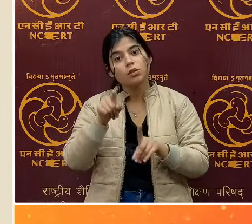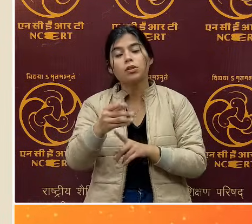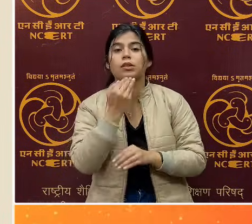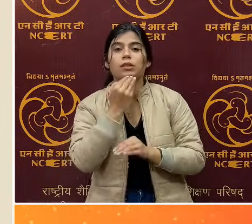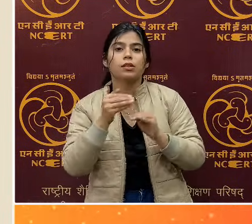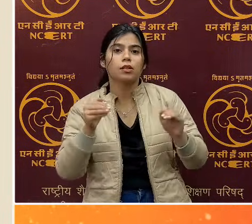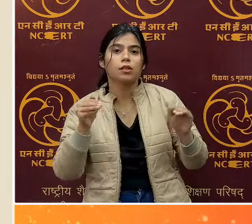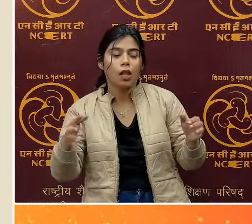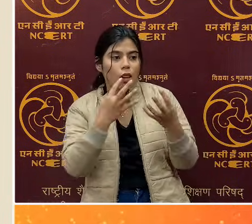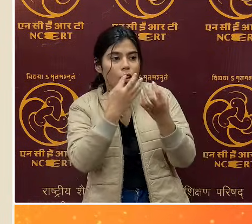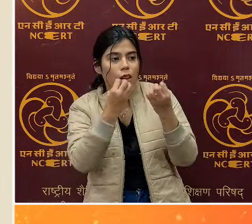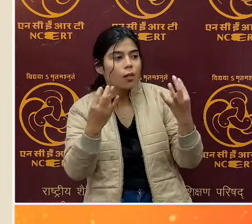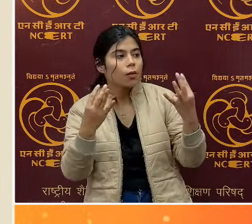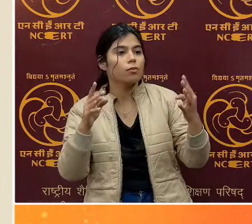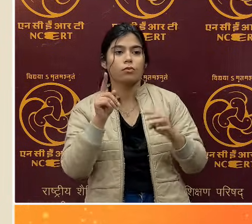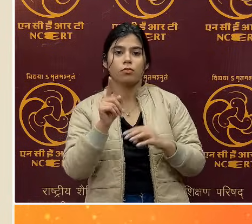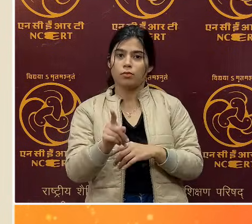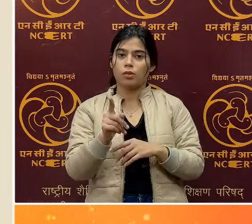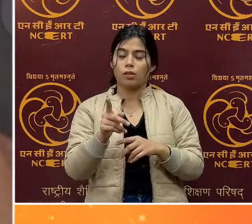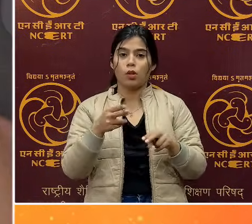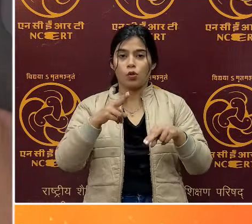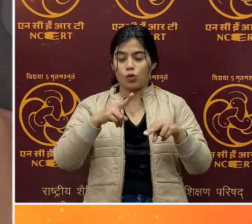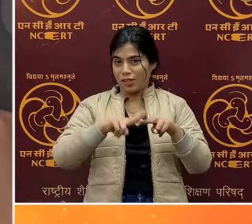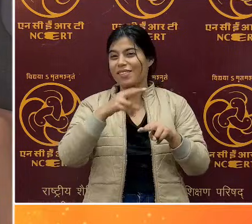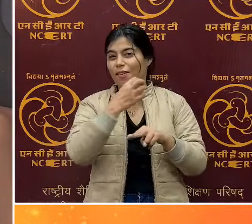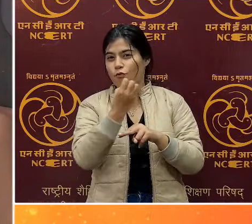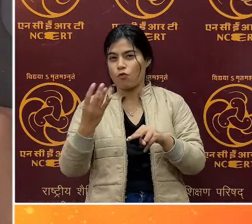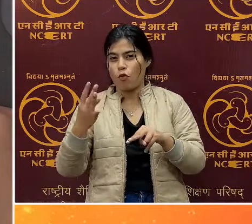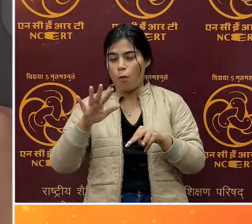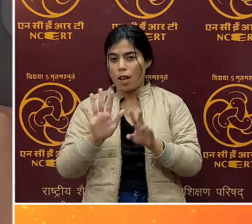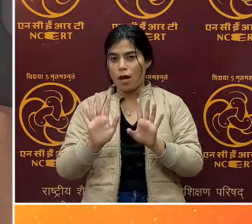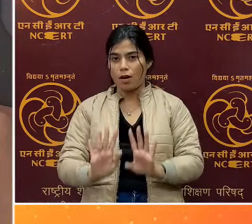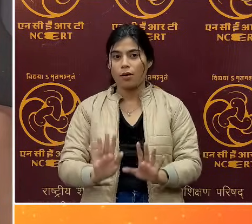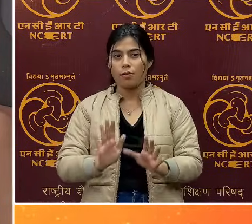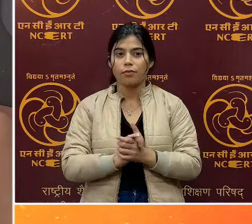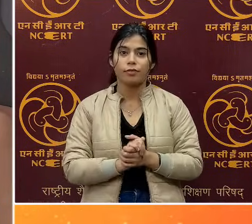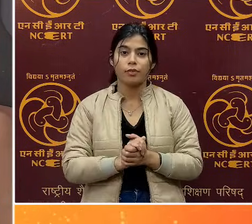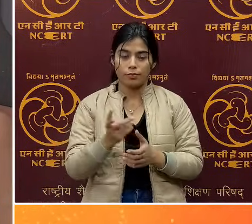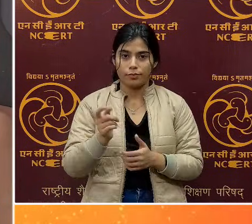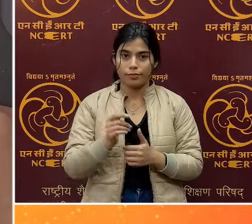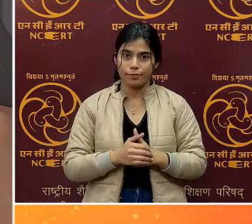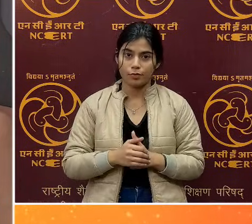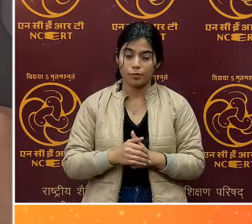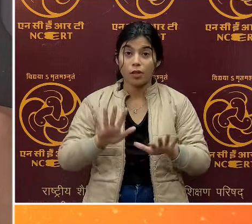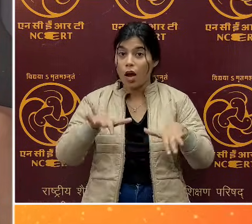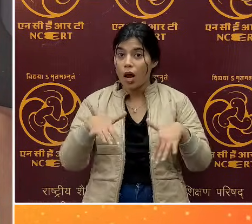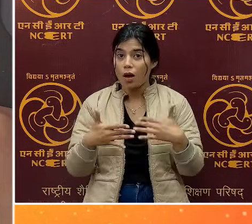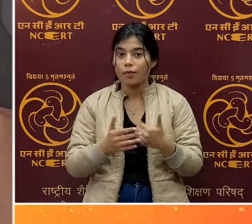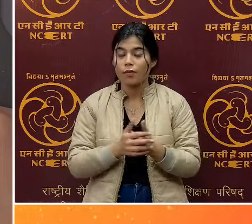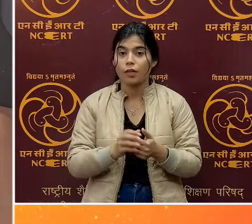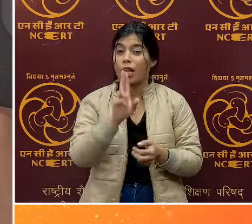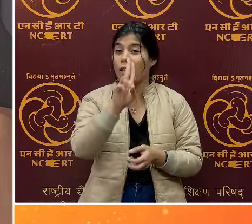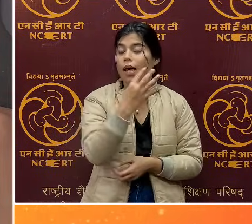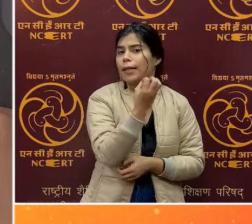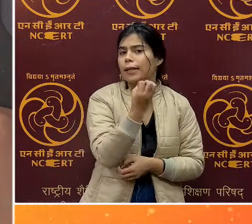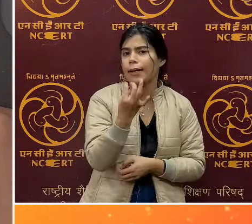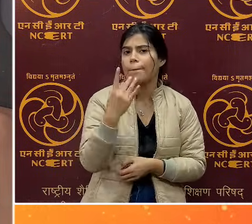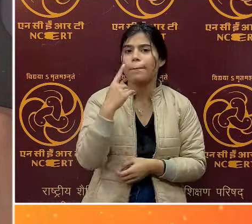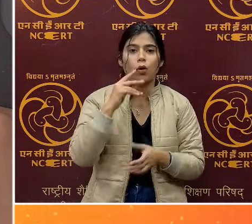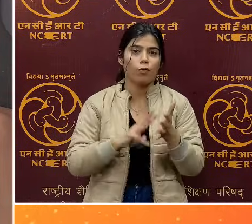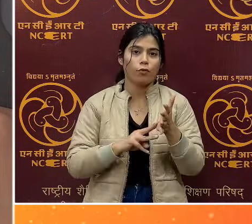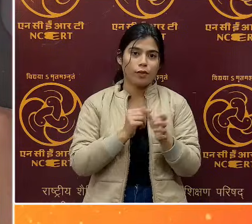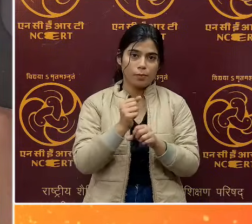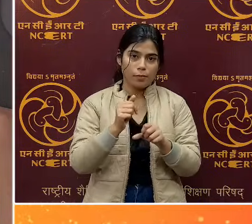to calculate that, so there is a formula to it. I'll quickly write the formula. To find out the number of images, what do we do? It